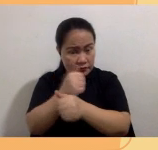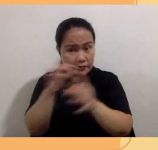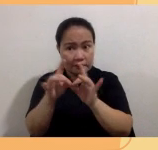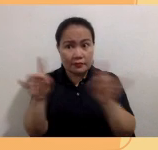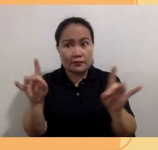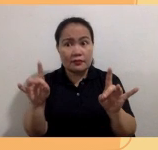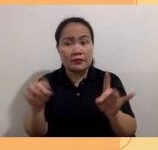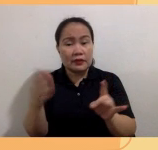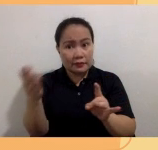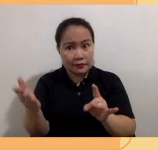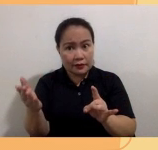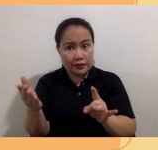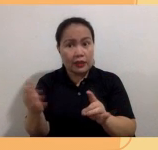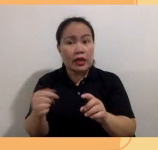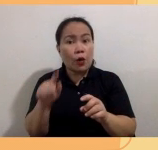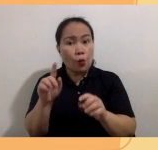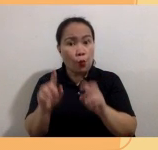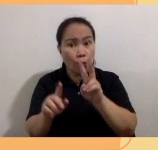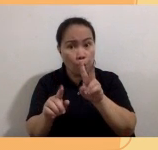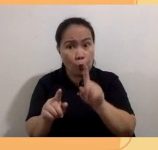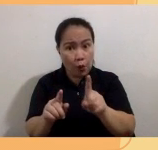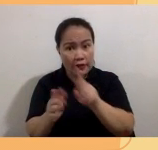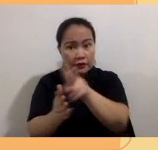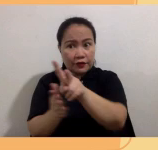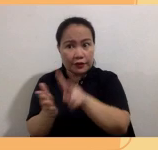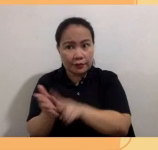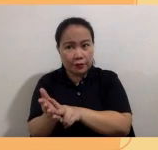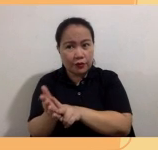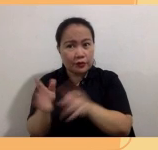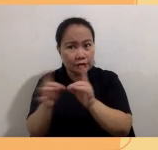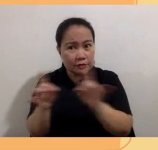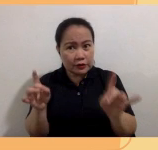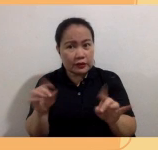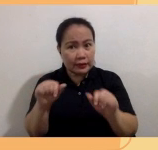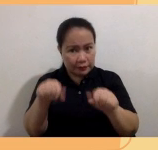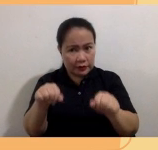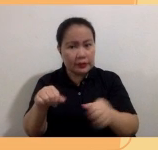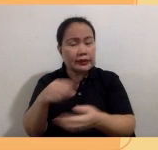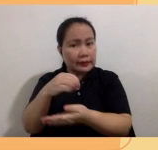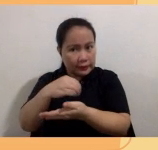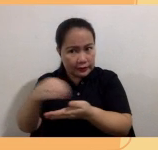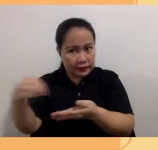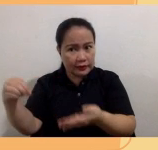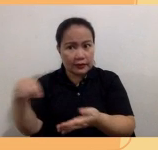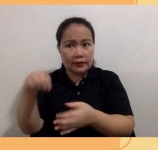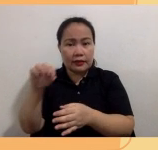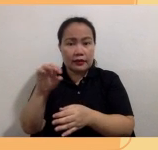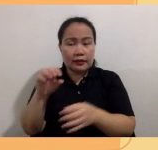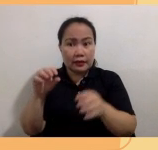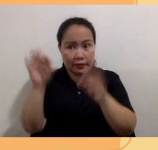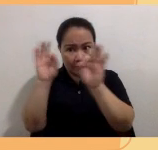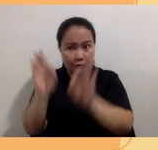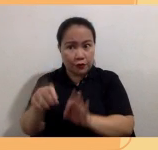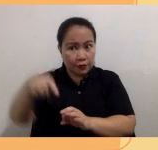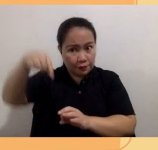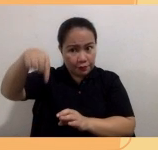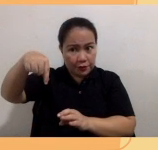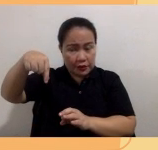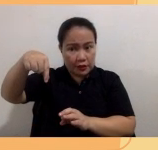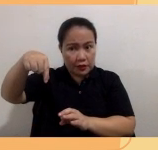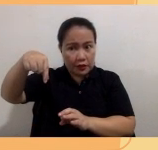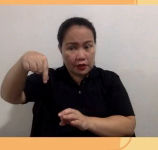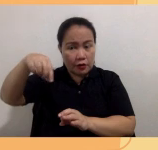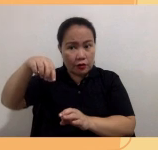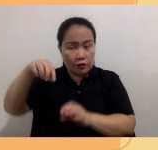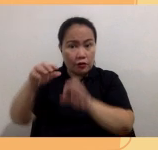expression? So it is a rational expression in one variable. It is an expression that can be written in the form P over Q where